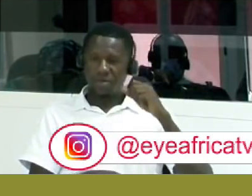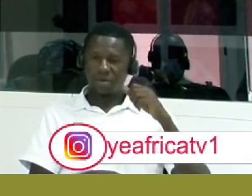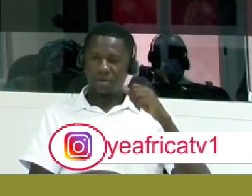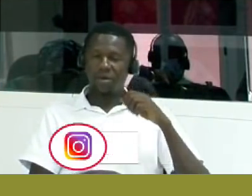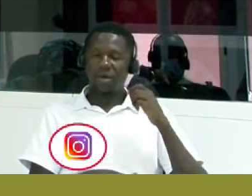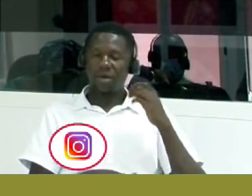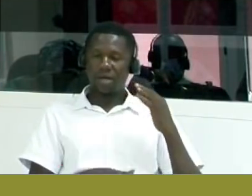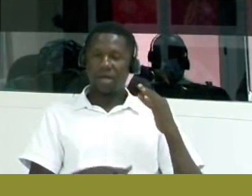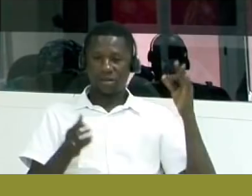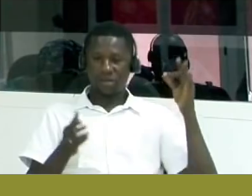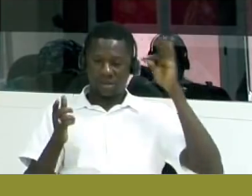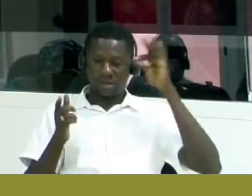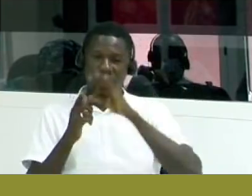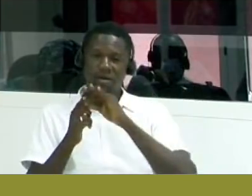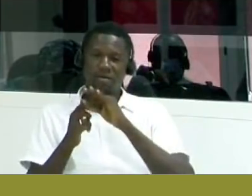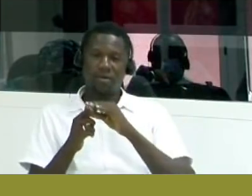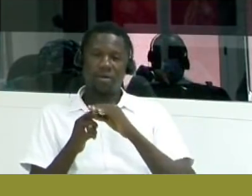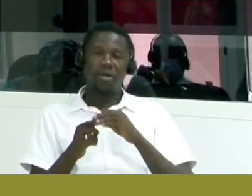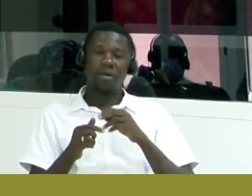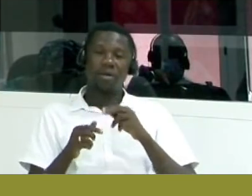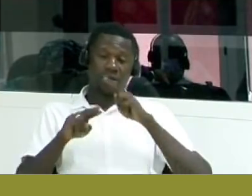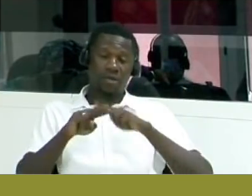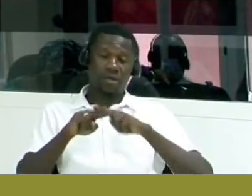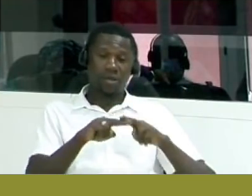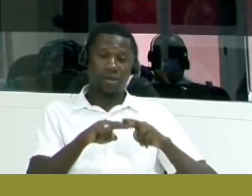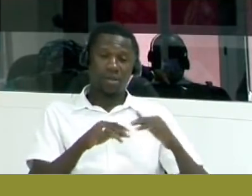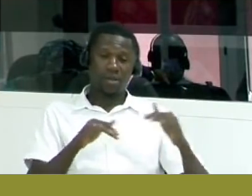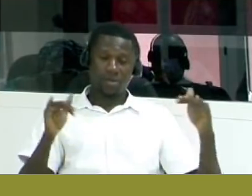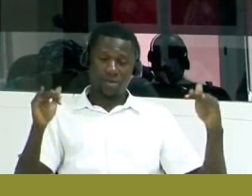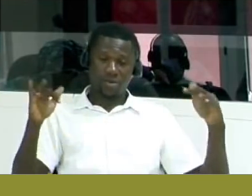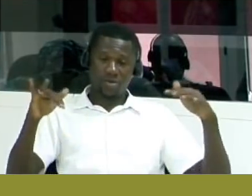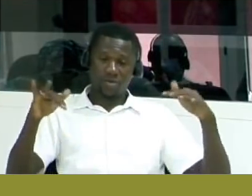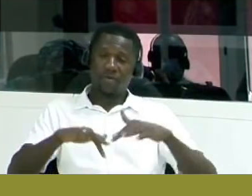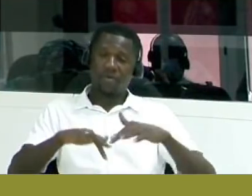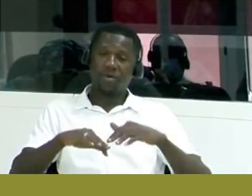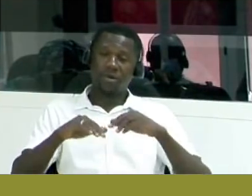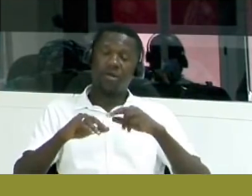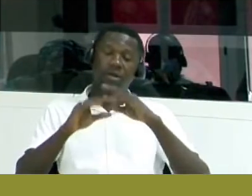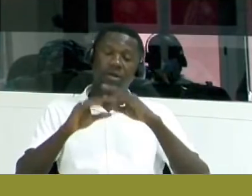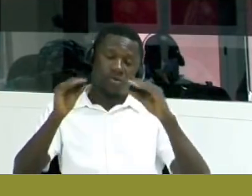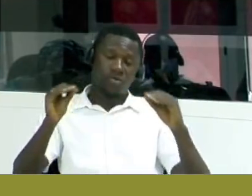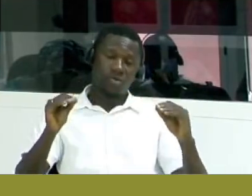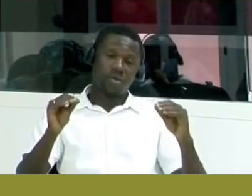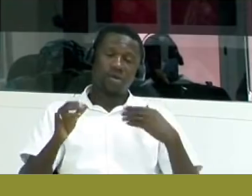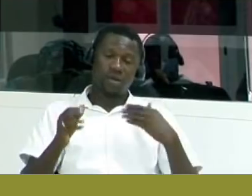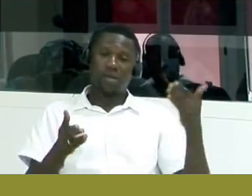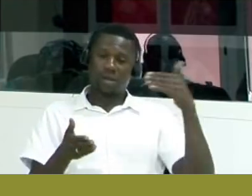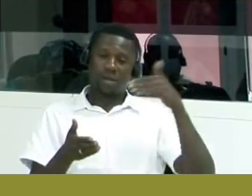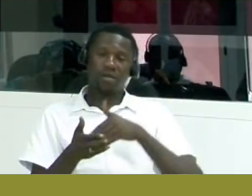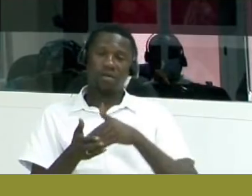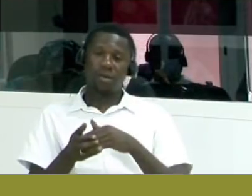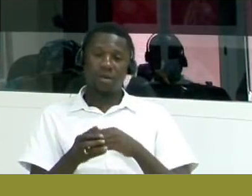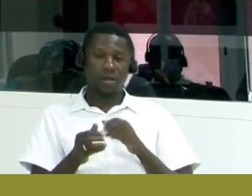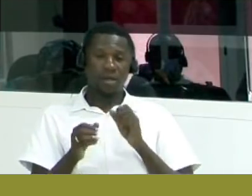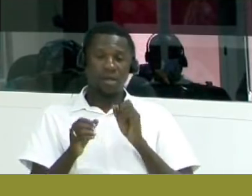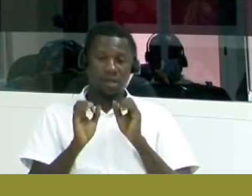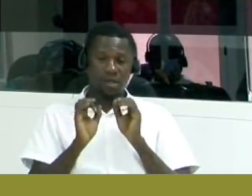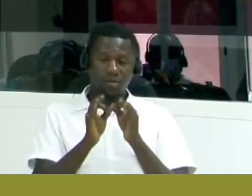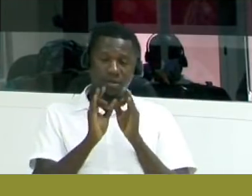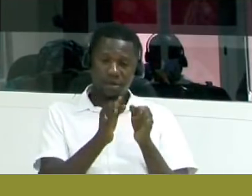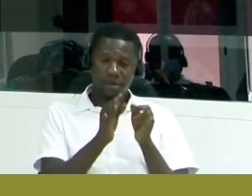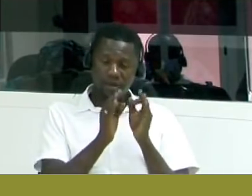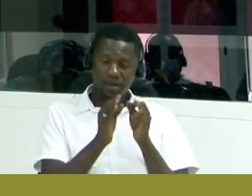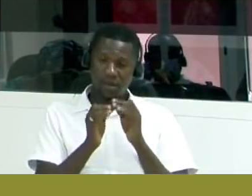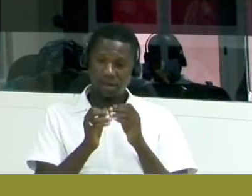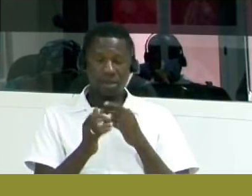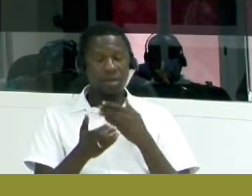And I got them seated in the conference room, and I came in. and I was addressing them, and